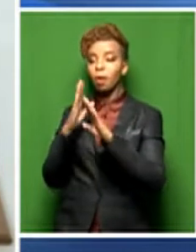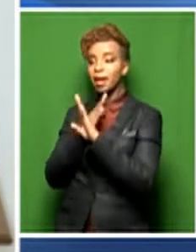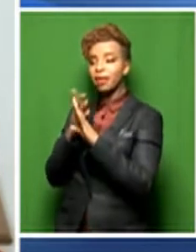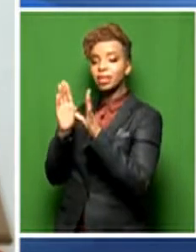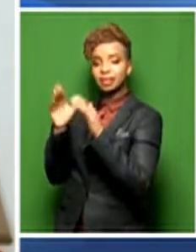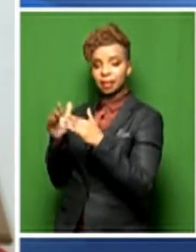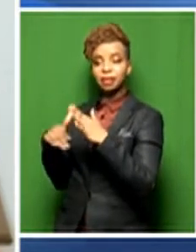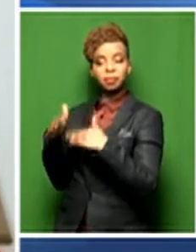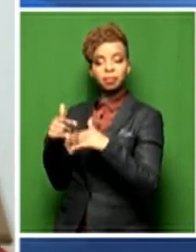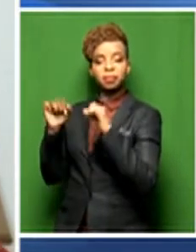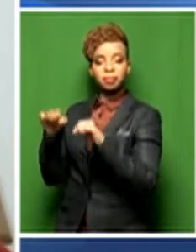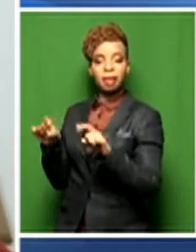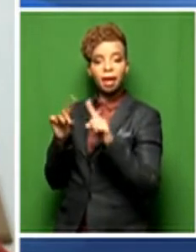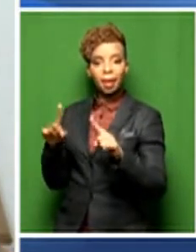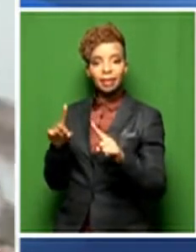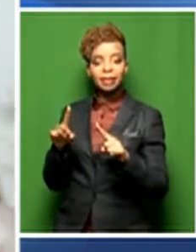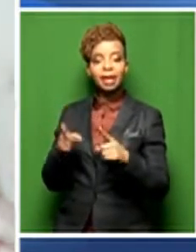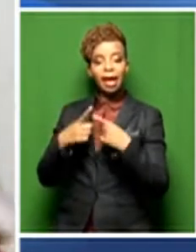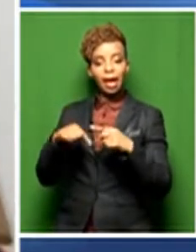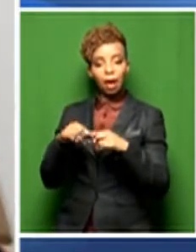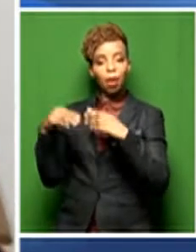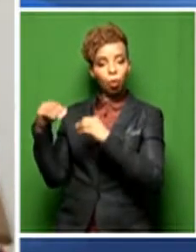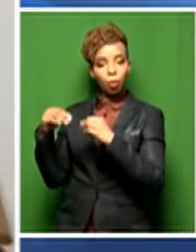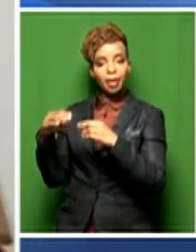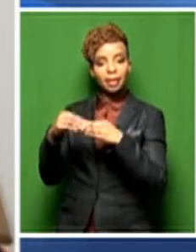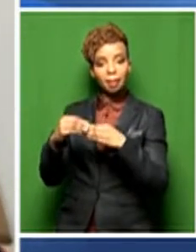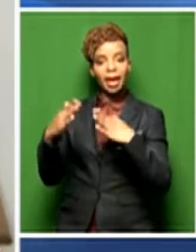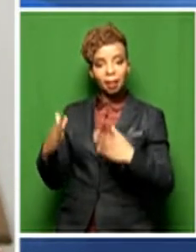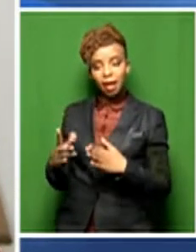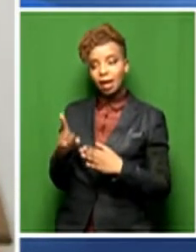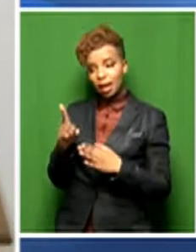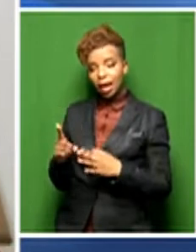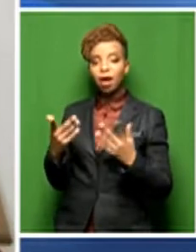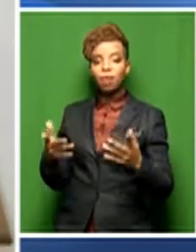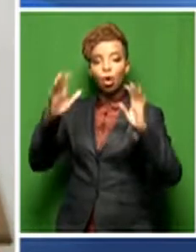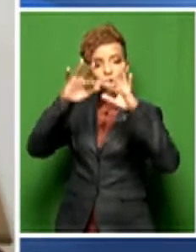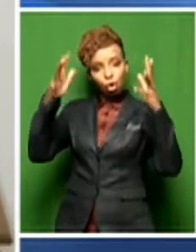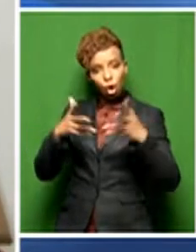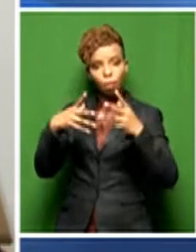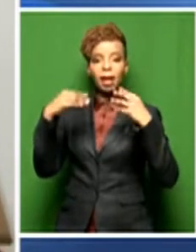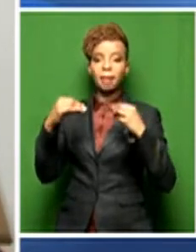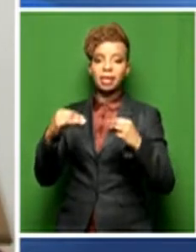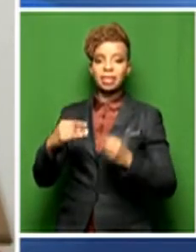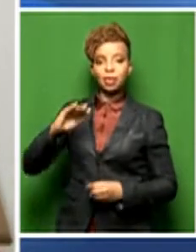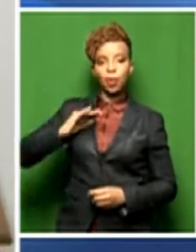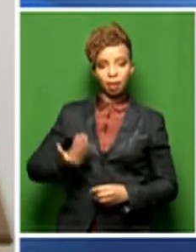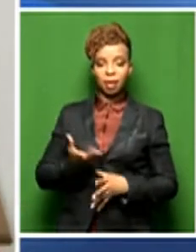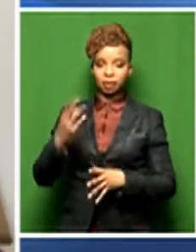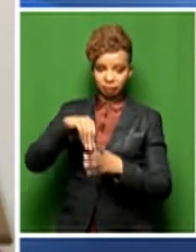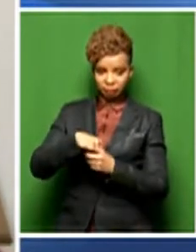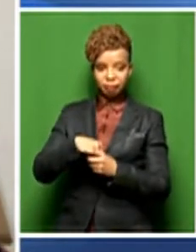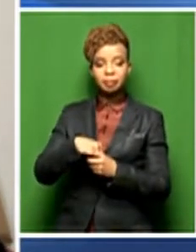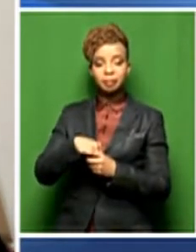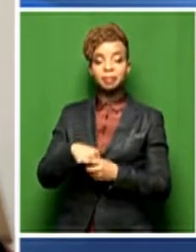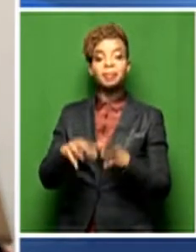member of the Circle of Global Business Women, and we've been battling as the board members. We're saying, as the Circle of Global Business Women, we